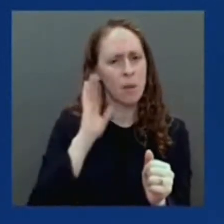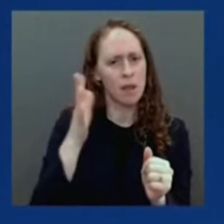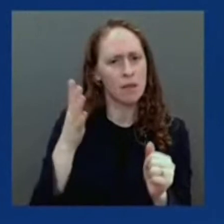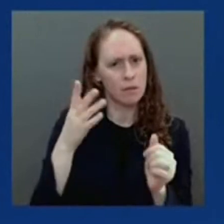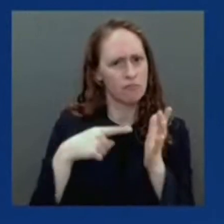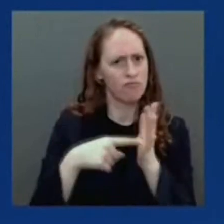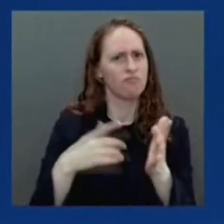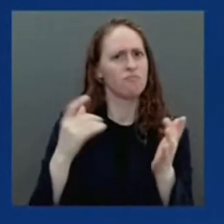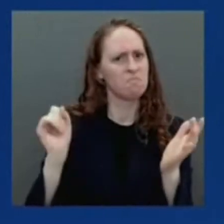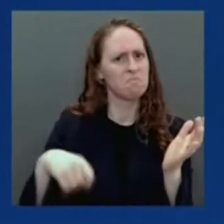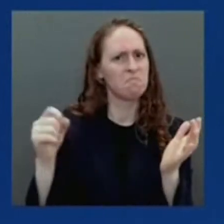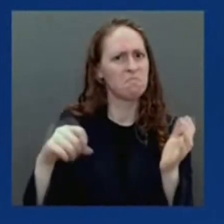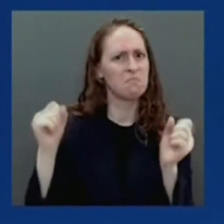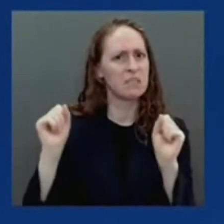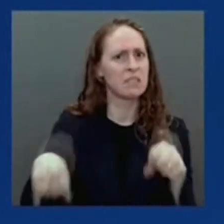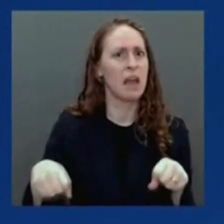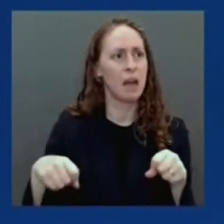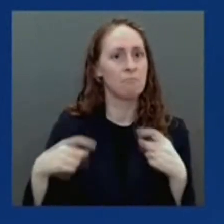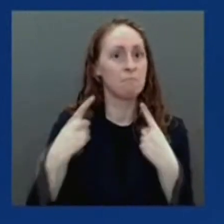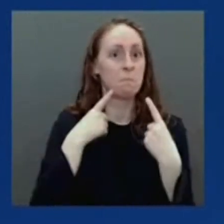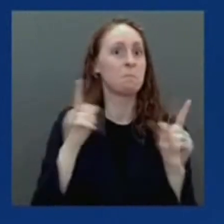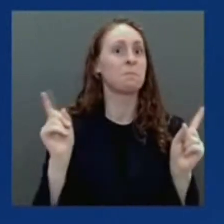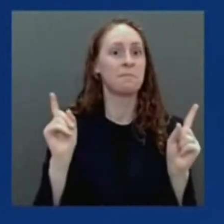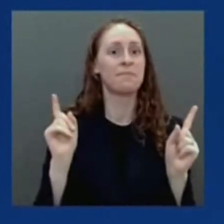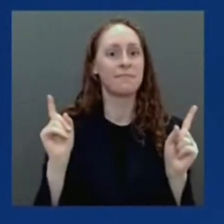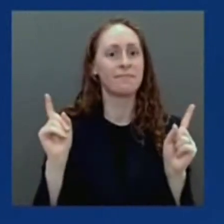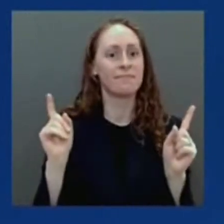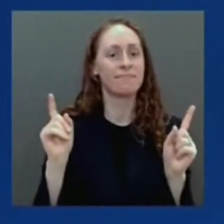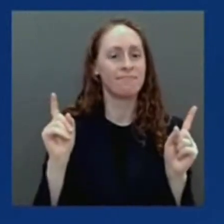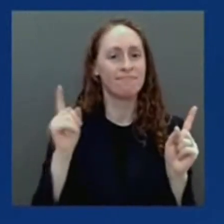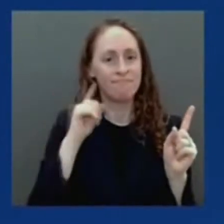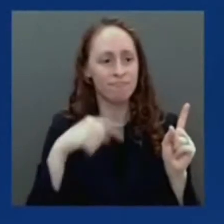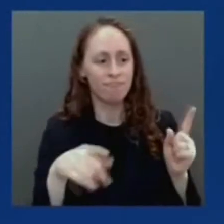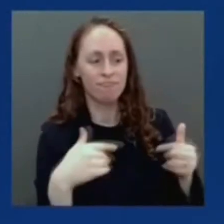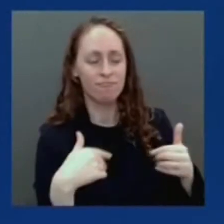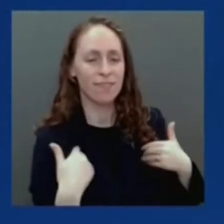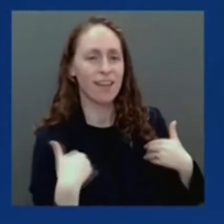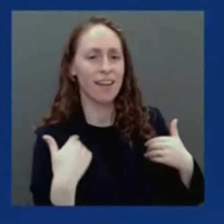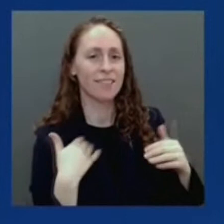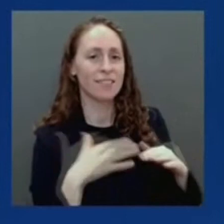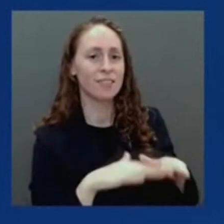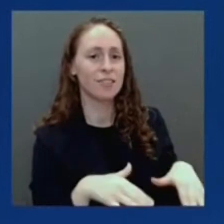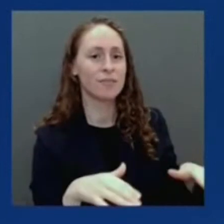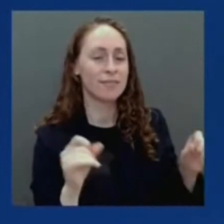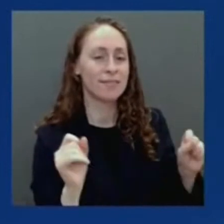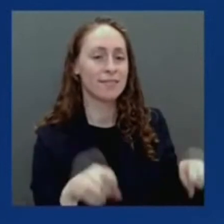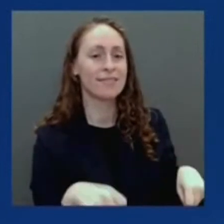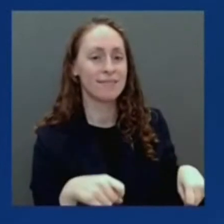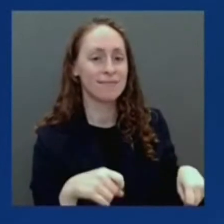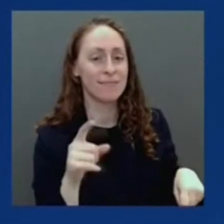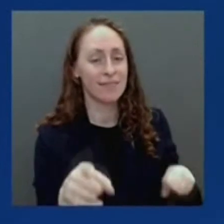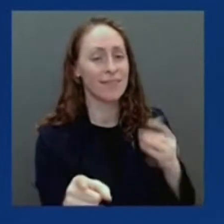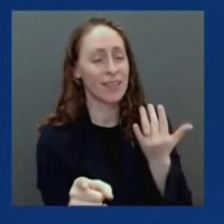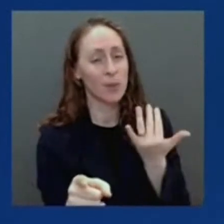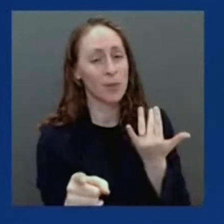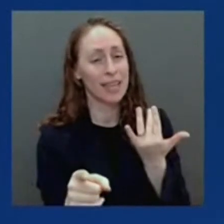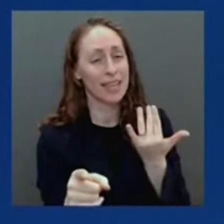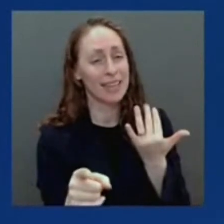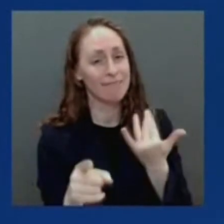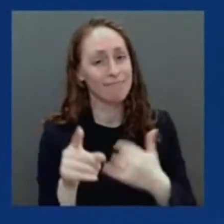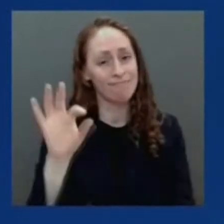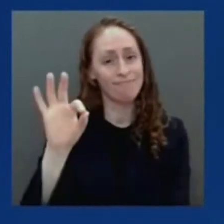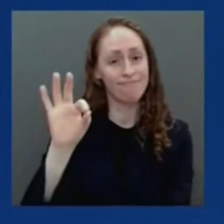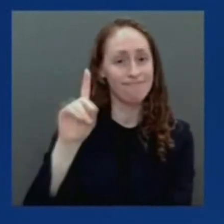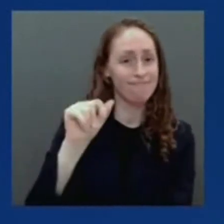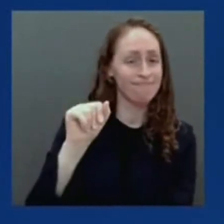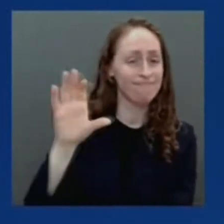FDA determination and ultimately the CDC recommendation. Dr. Walensky? Yeah, great. Thank you, Meg, for that question.